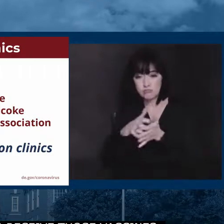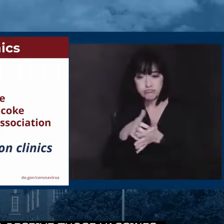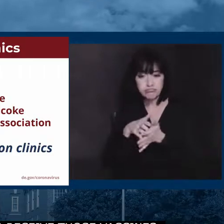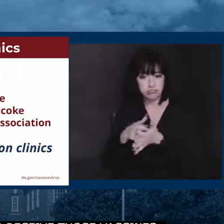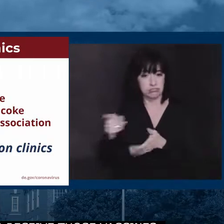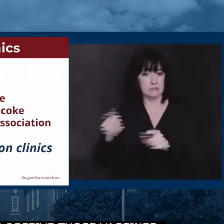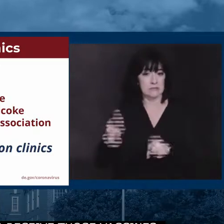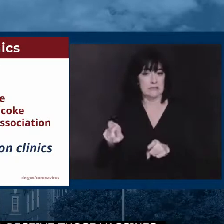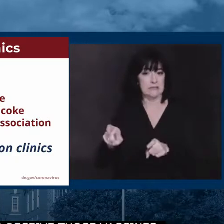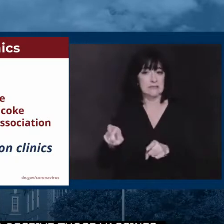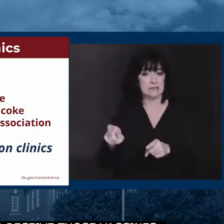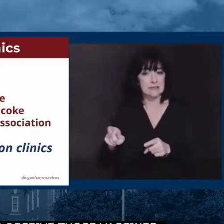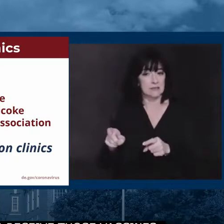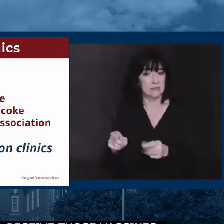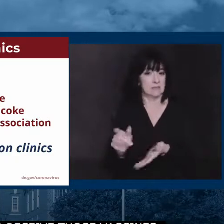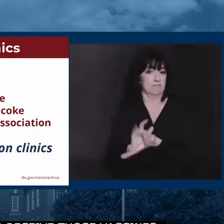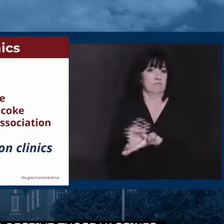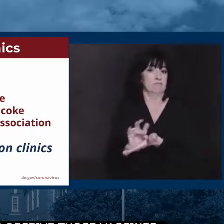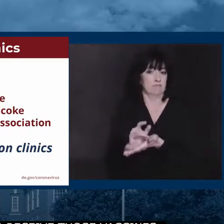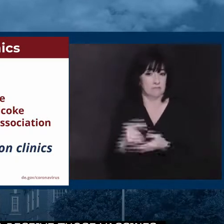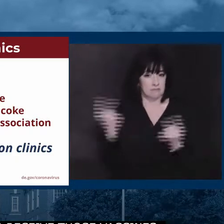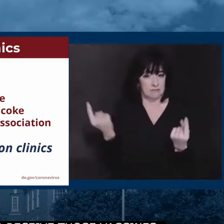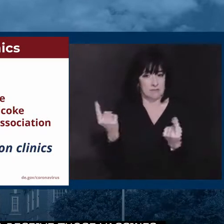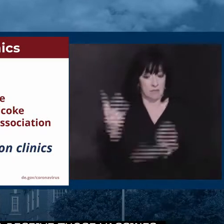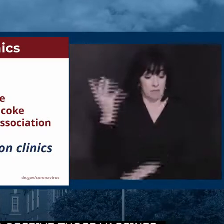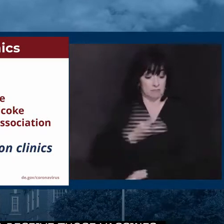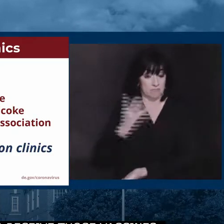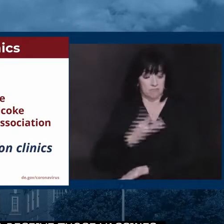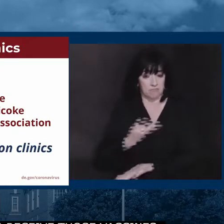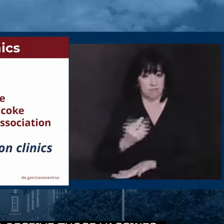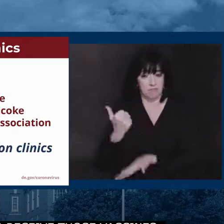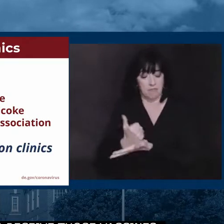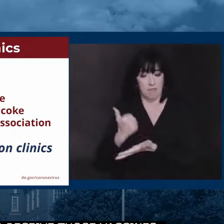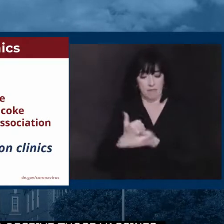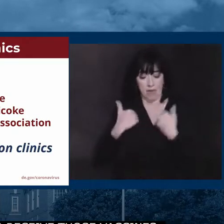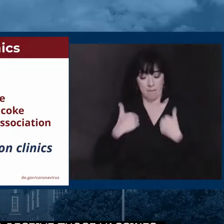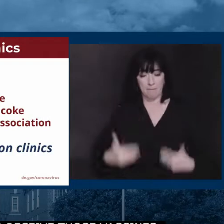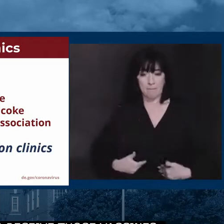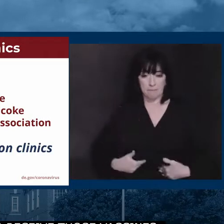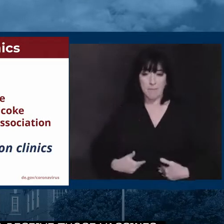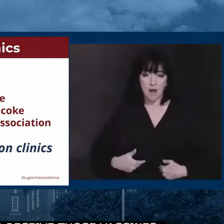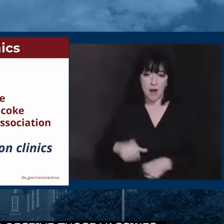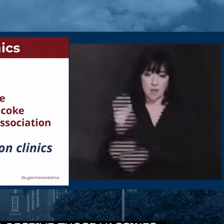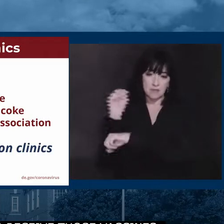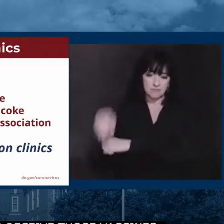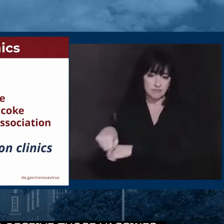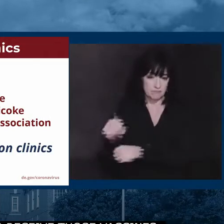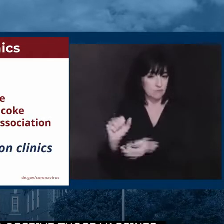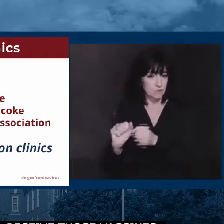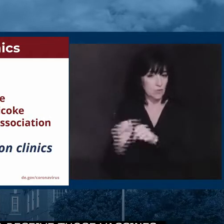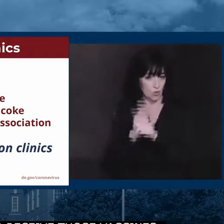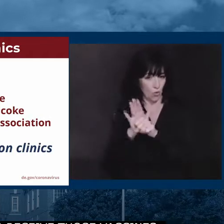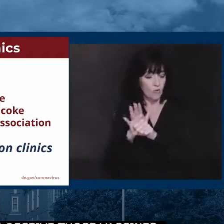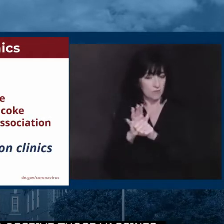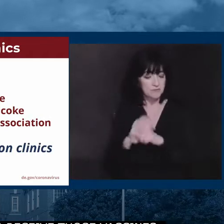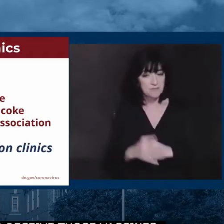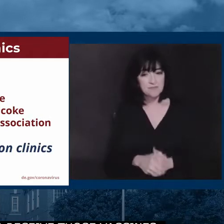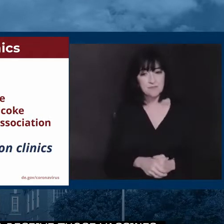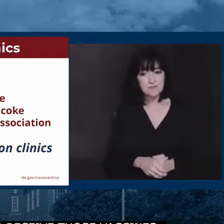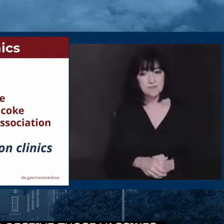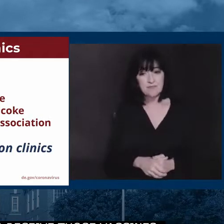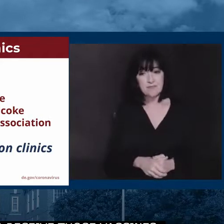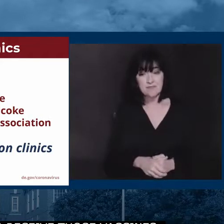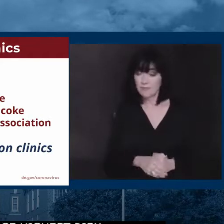manage hospital capacity and the inpatient census there. So a part of our